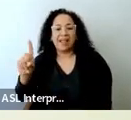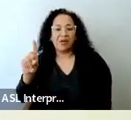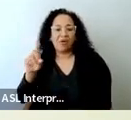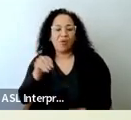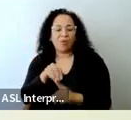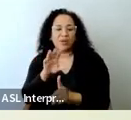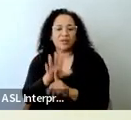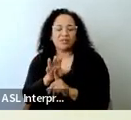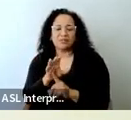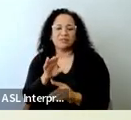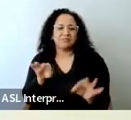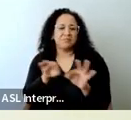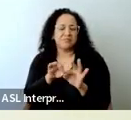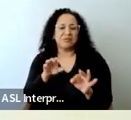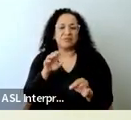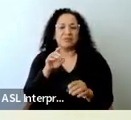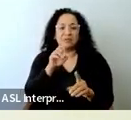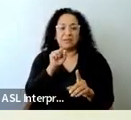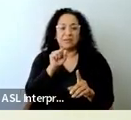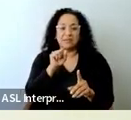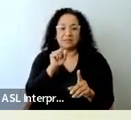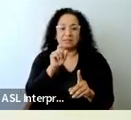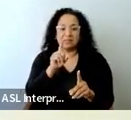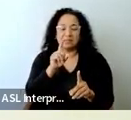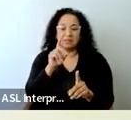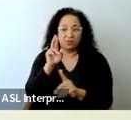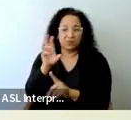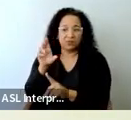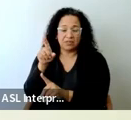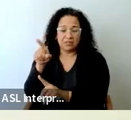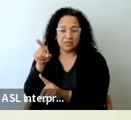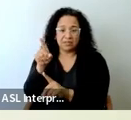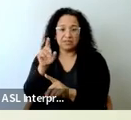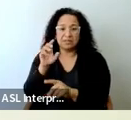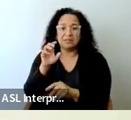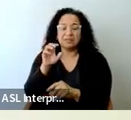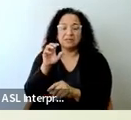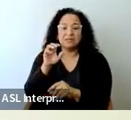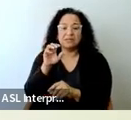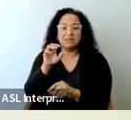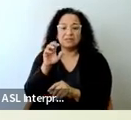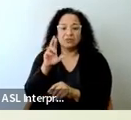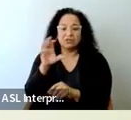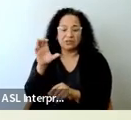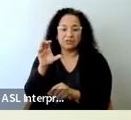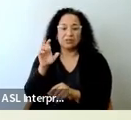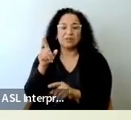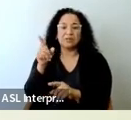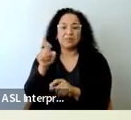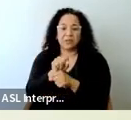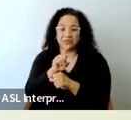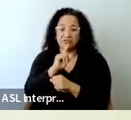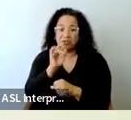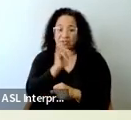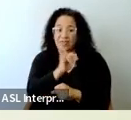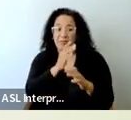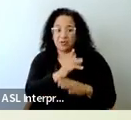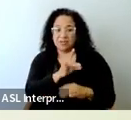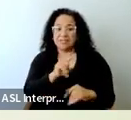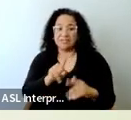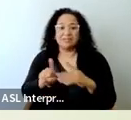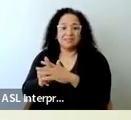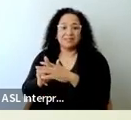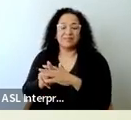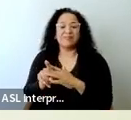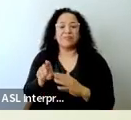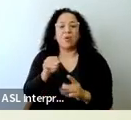would just need to confirm the San Diego Regional Center that Harbor's person attended. Now, orientations